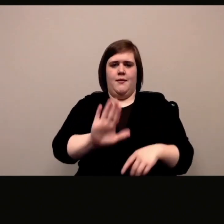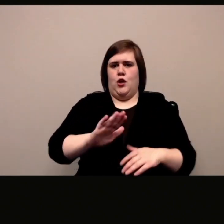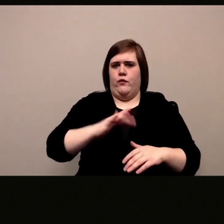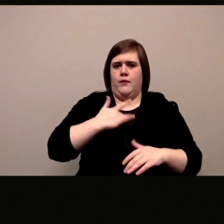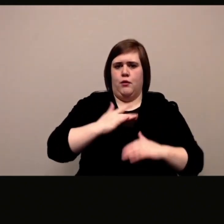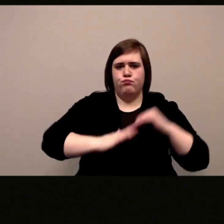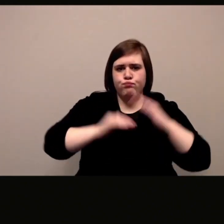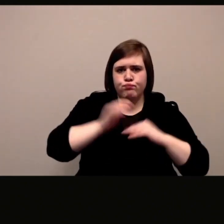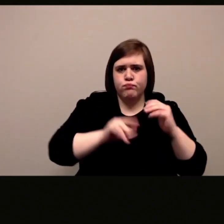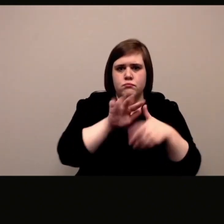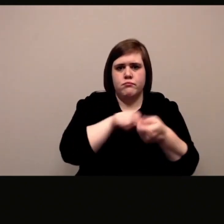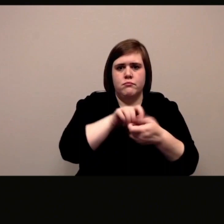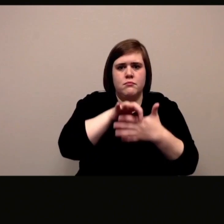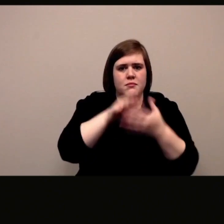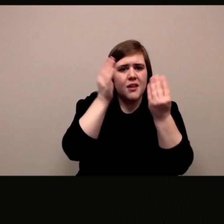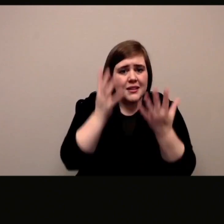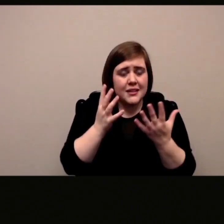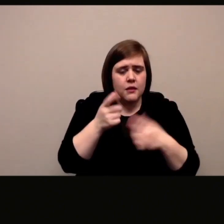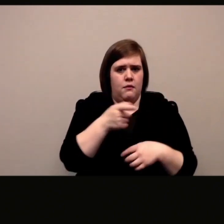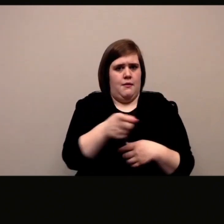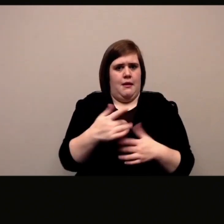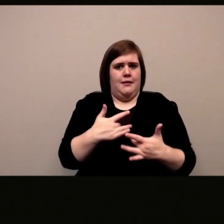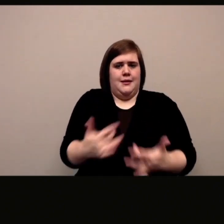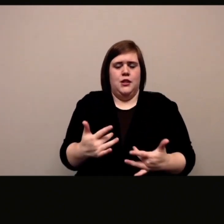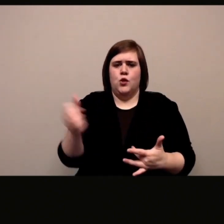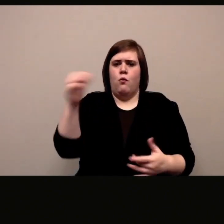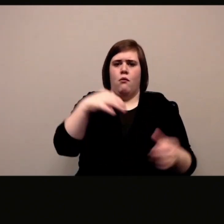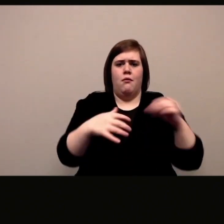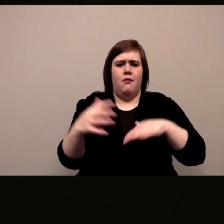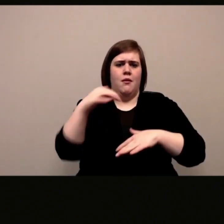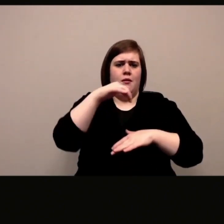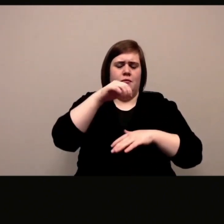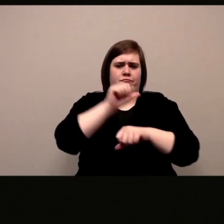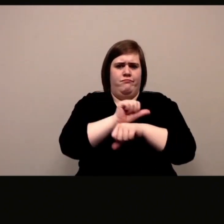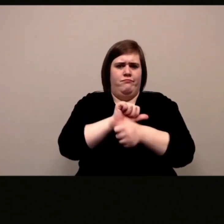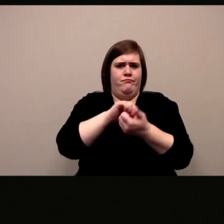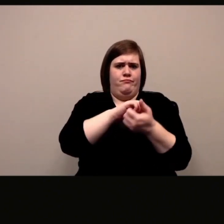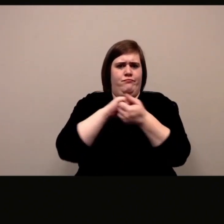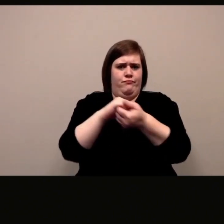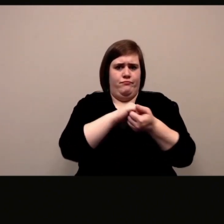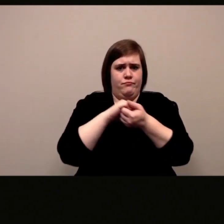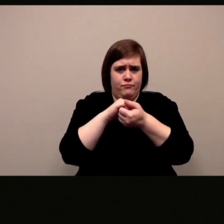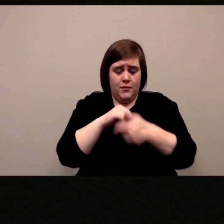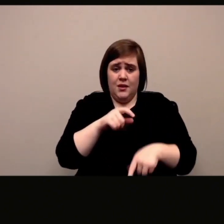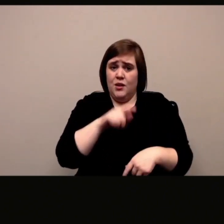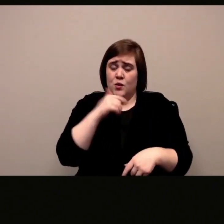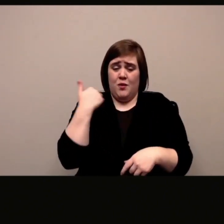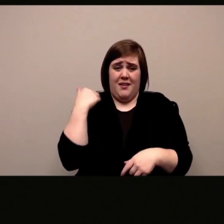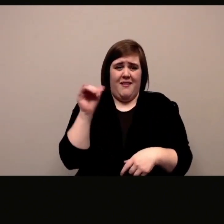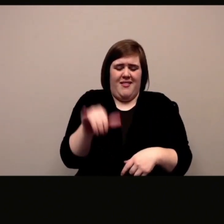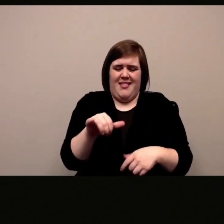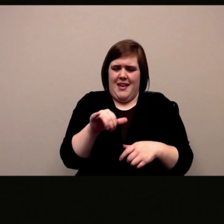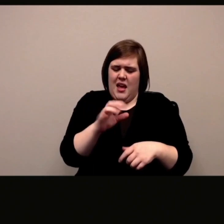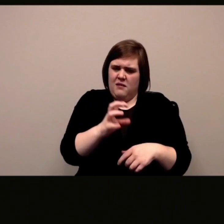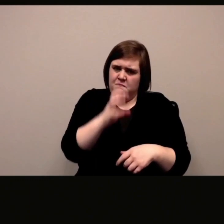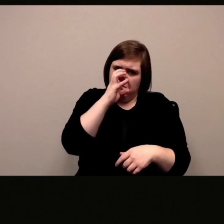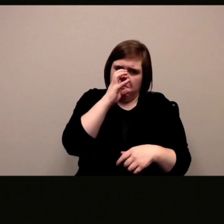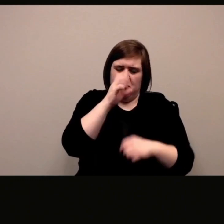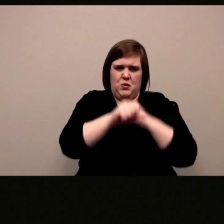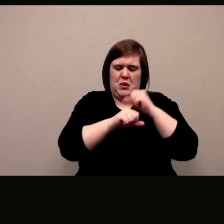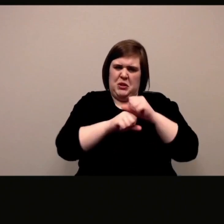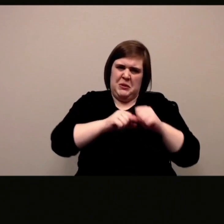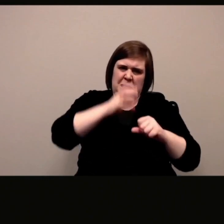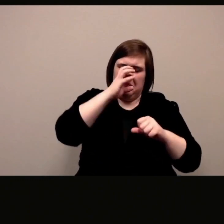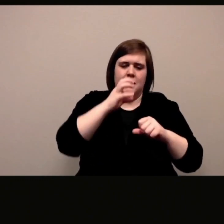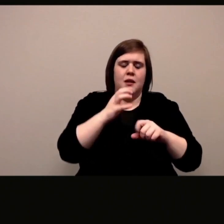particular content. They tend to collaborate. As long as you don't have that rigid structure in your class that you can't get up